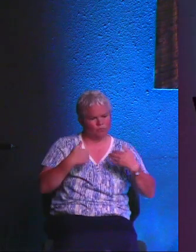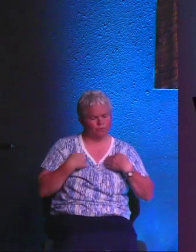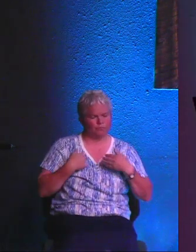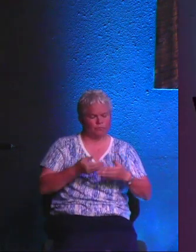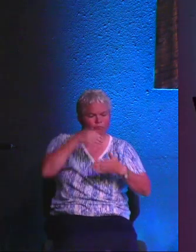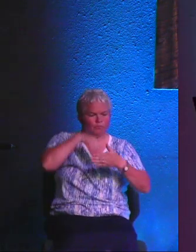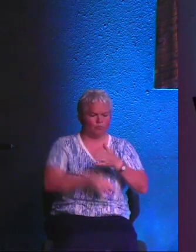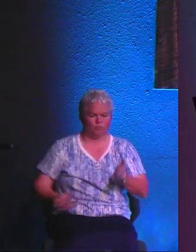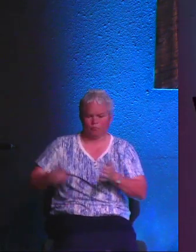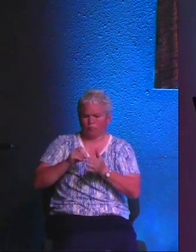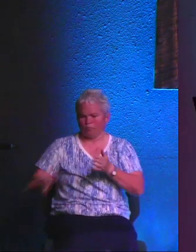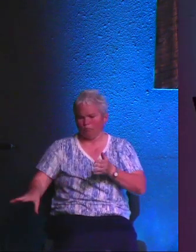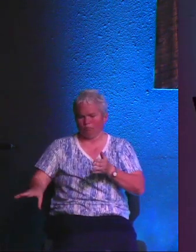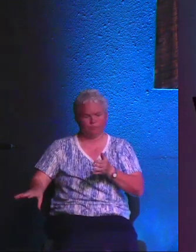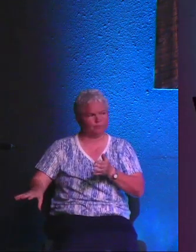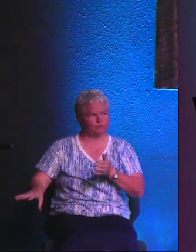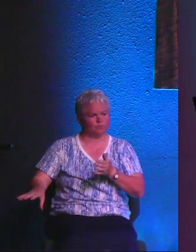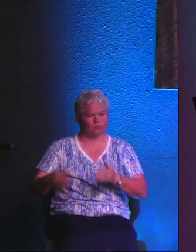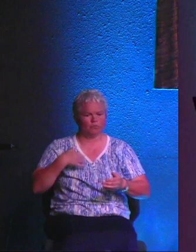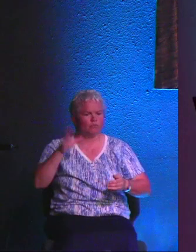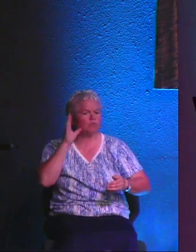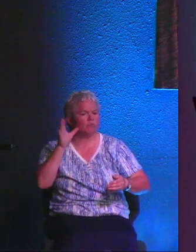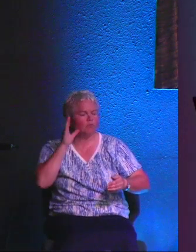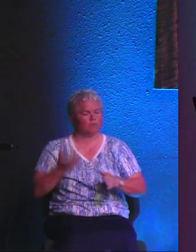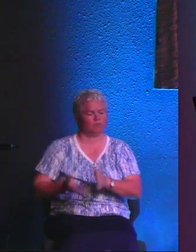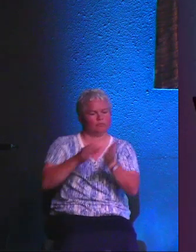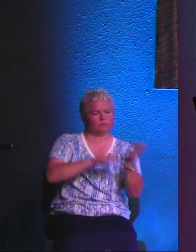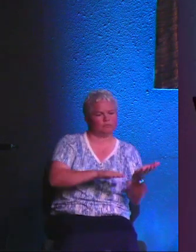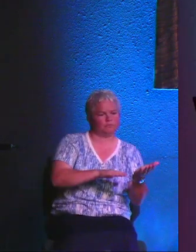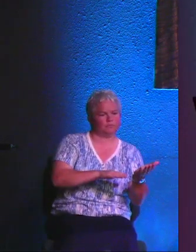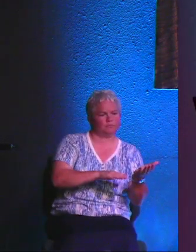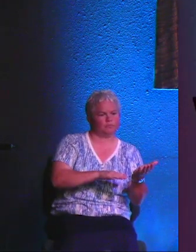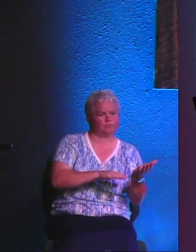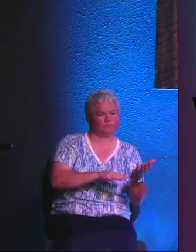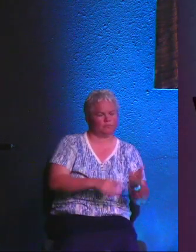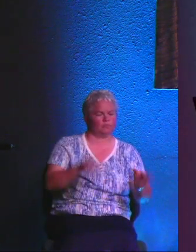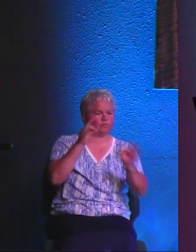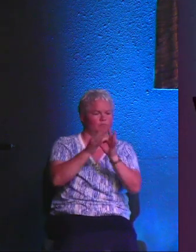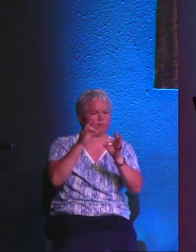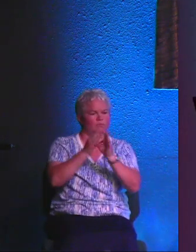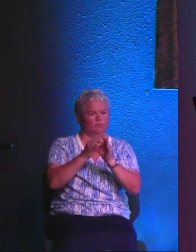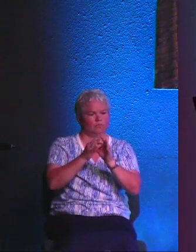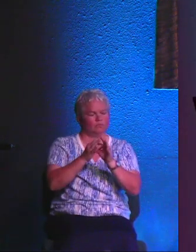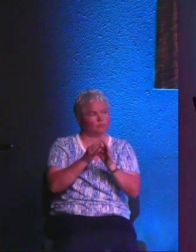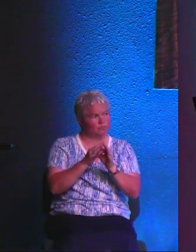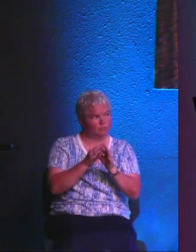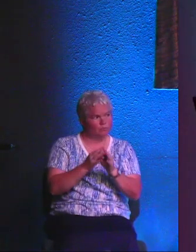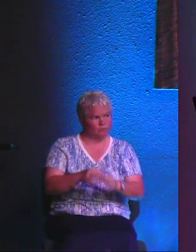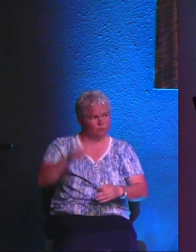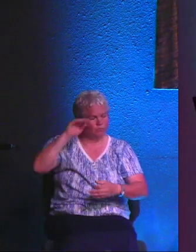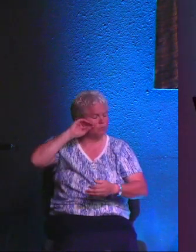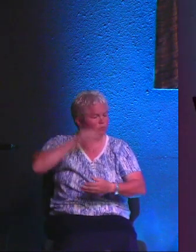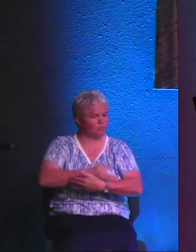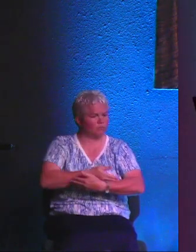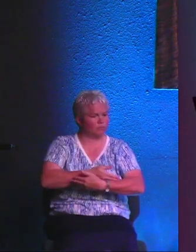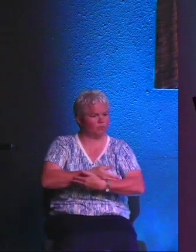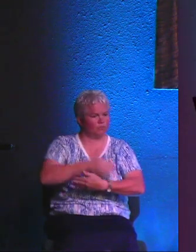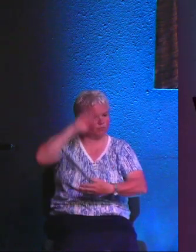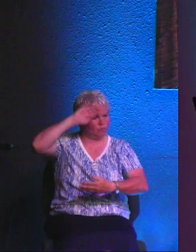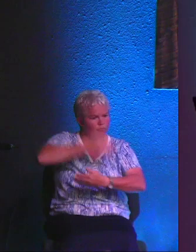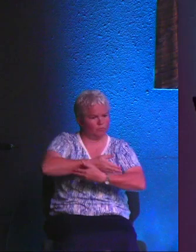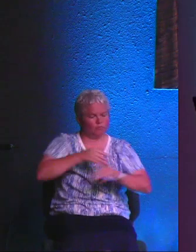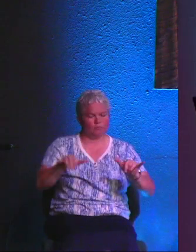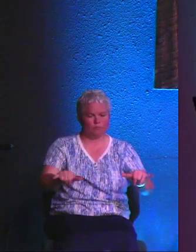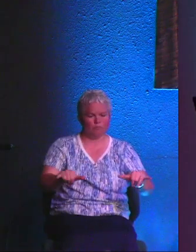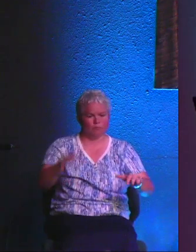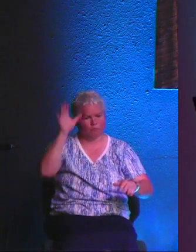Having an abortion from a one-night hookup. After my mom's death, I went to a faith-based program with my daughters. My son stayed